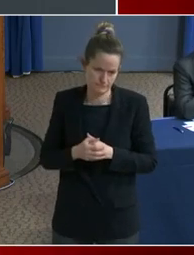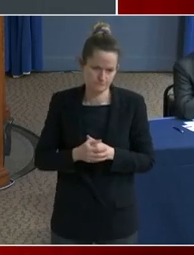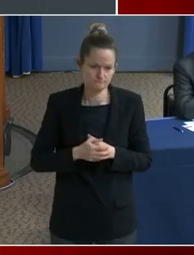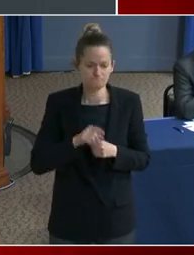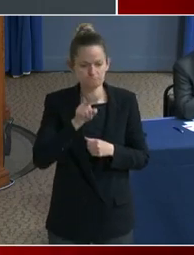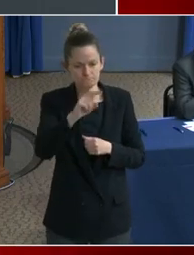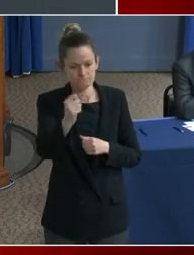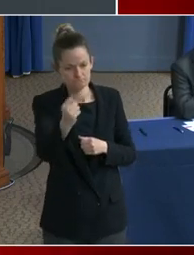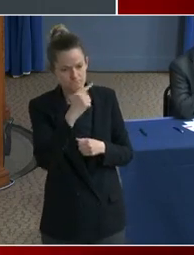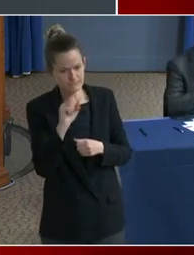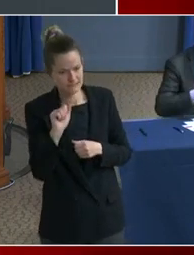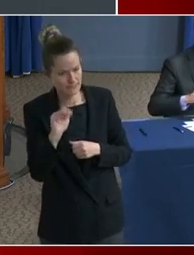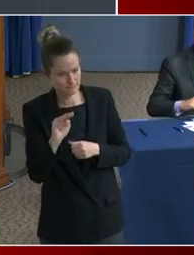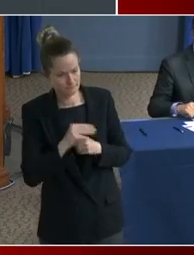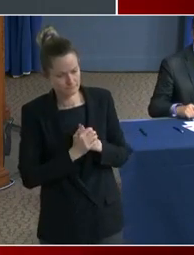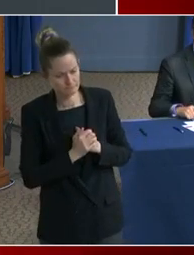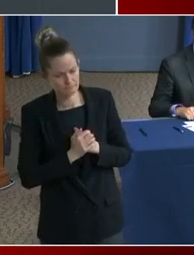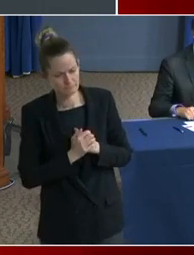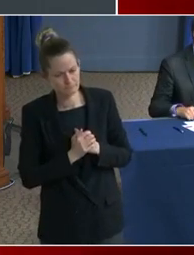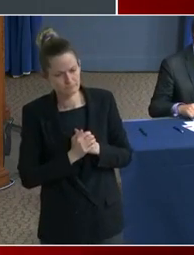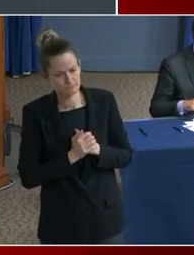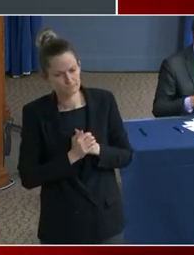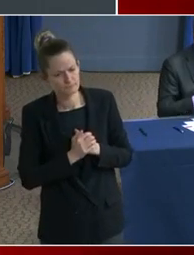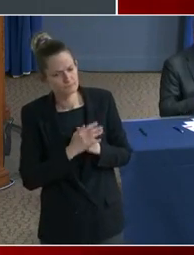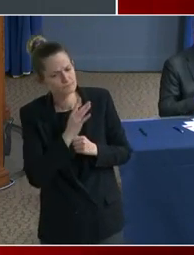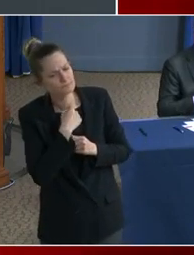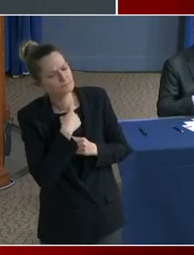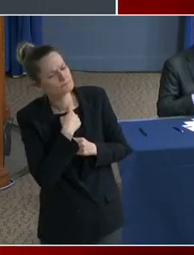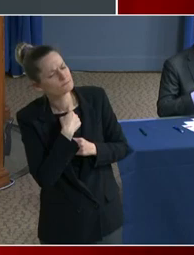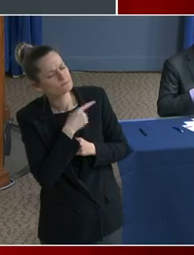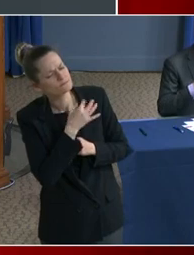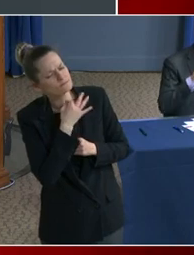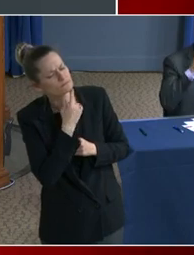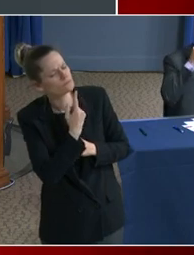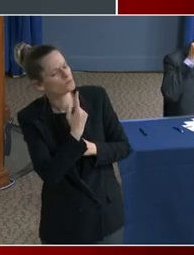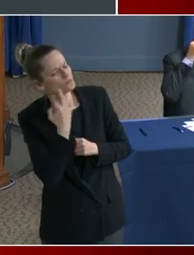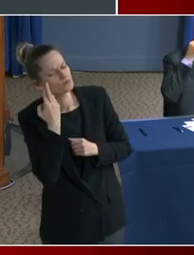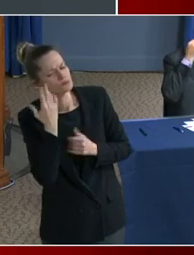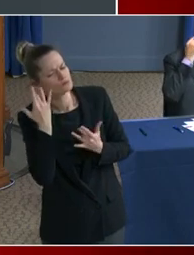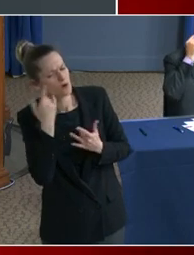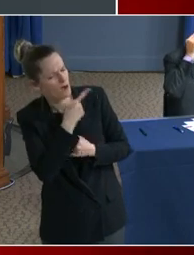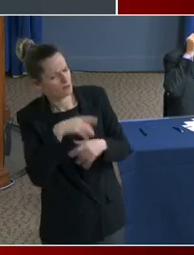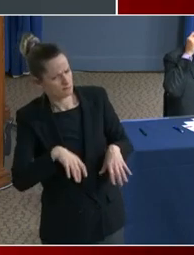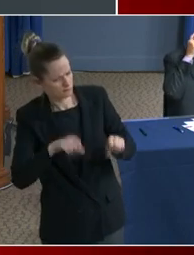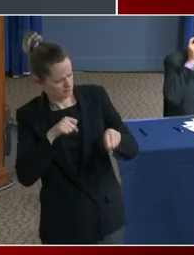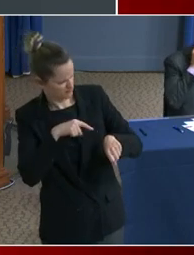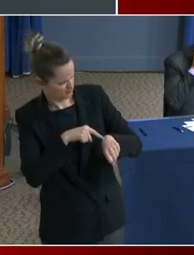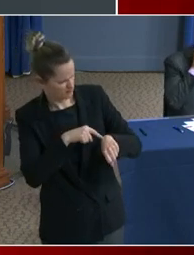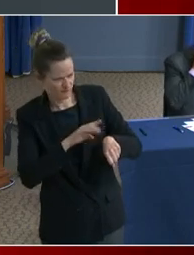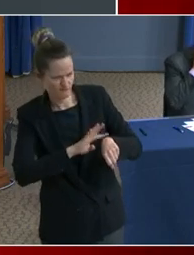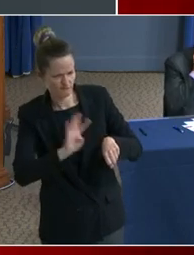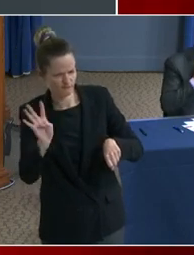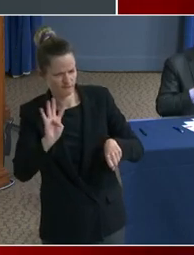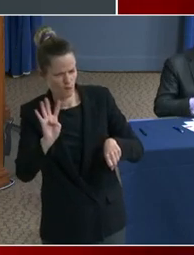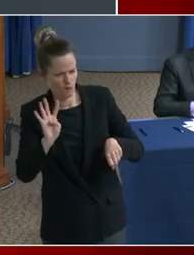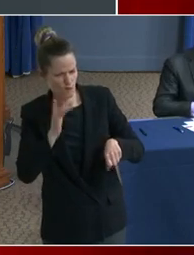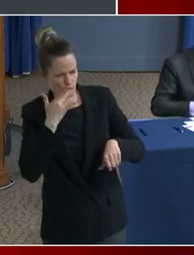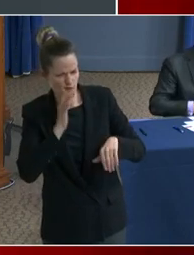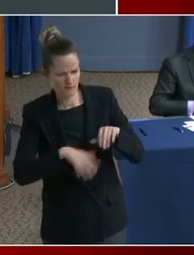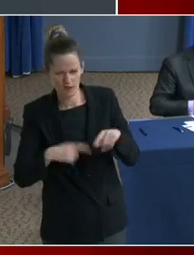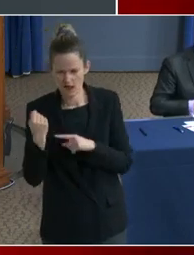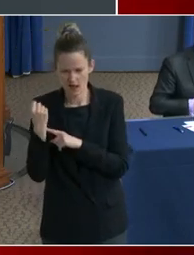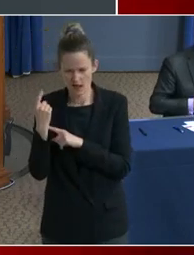Sam? I understand that one of the reasons you held this news conference at 4 o'clock instead of 11 o'clock, the normal time, was that you wanted